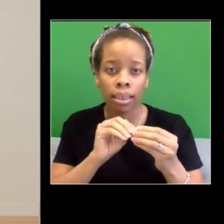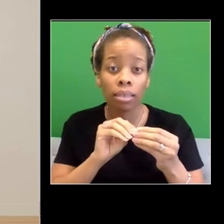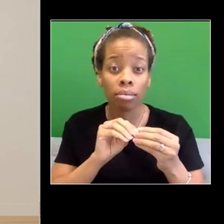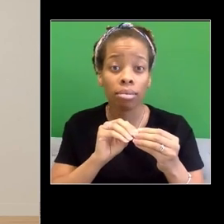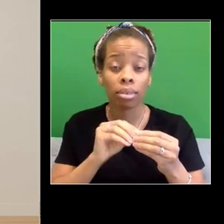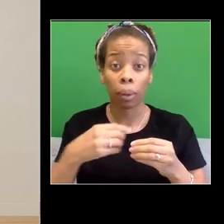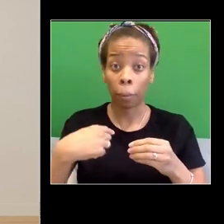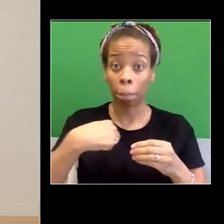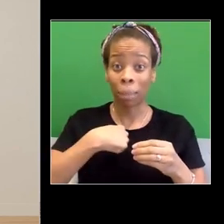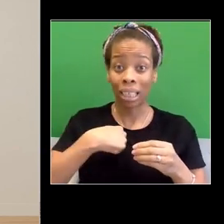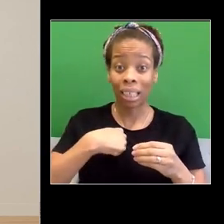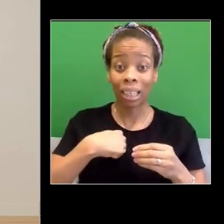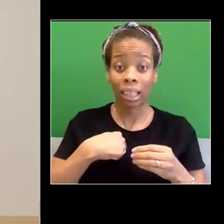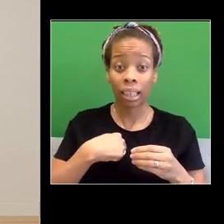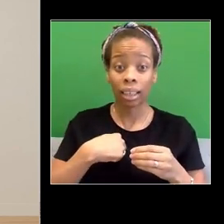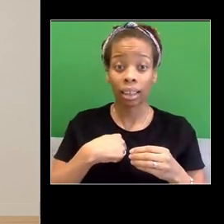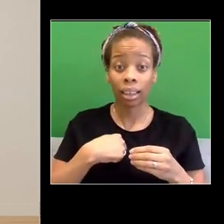me,